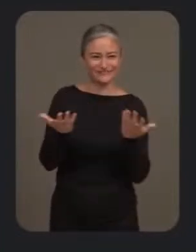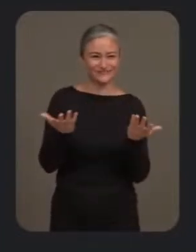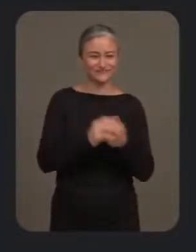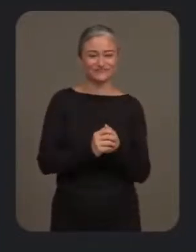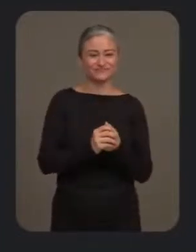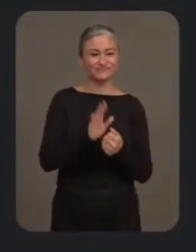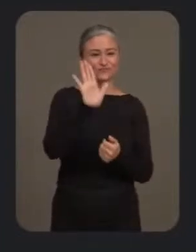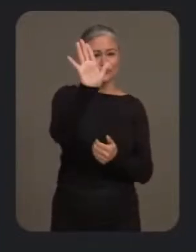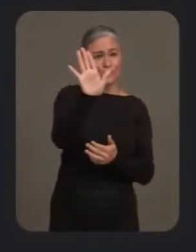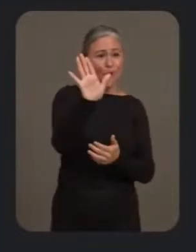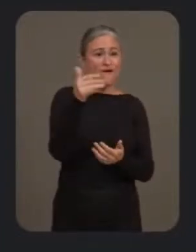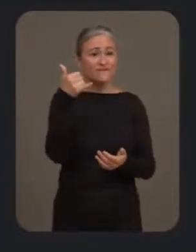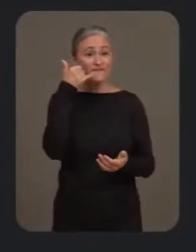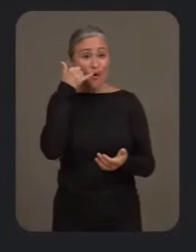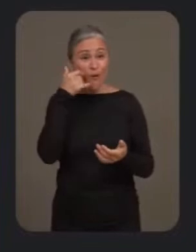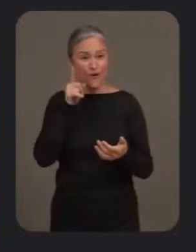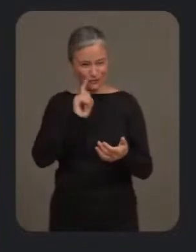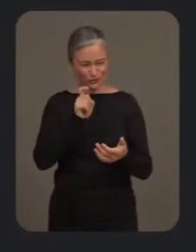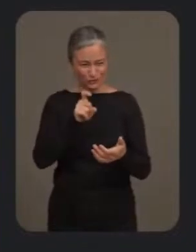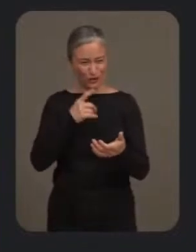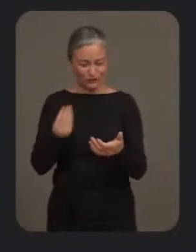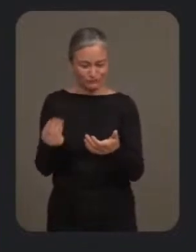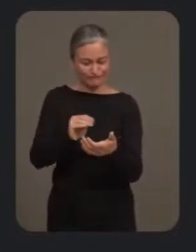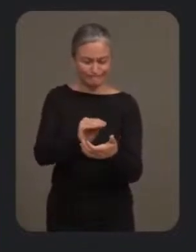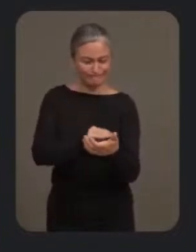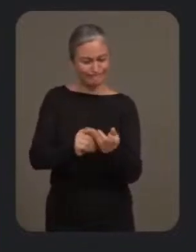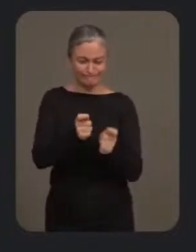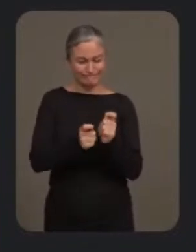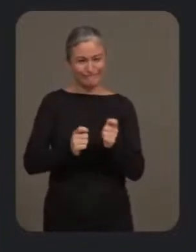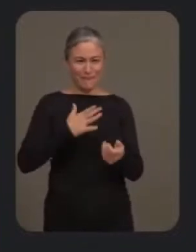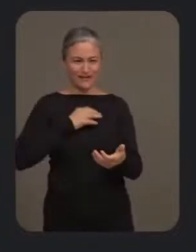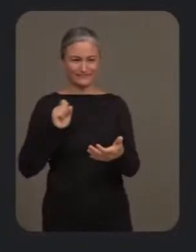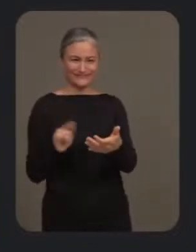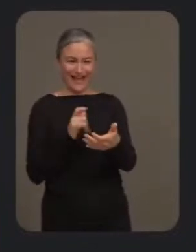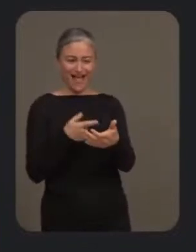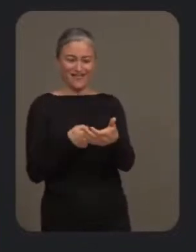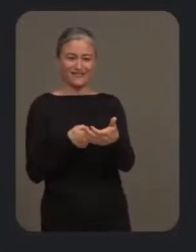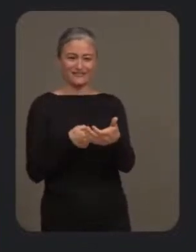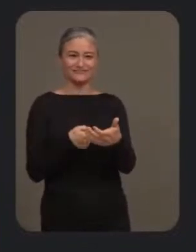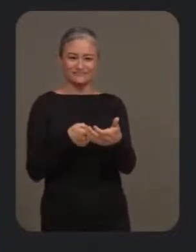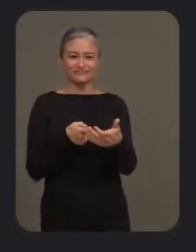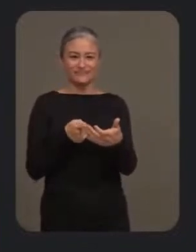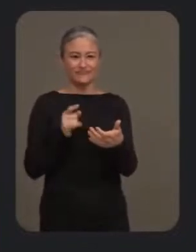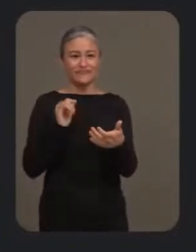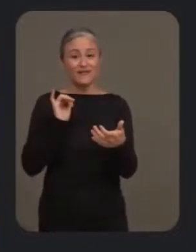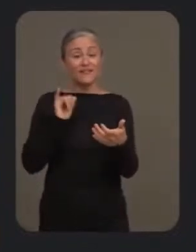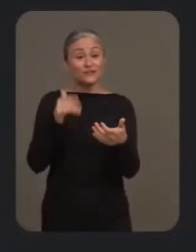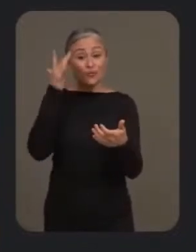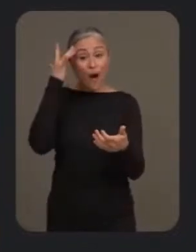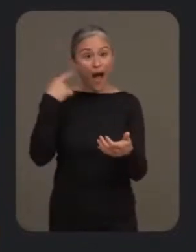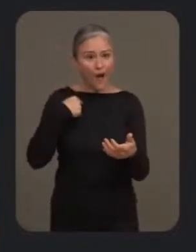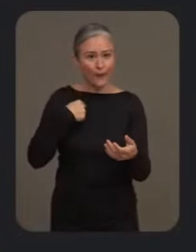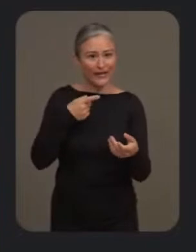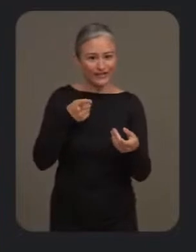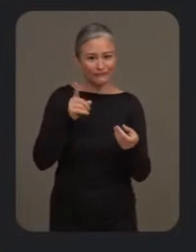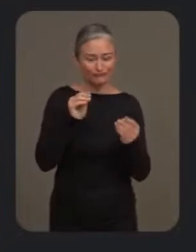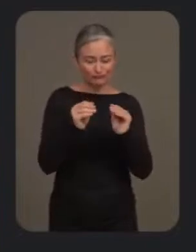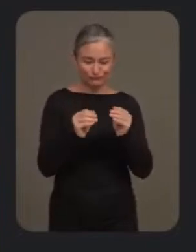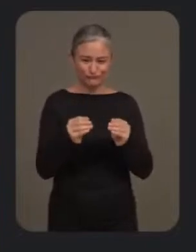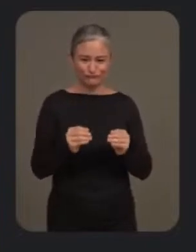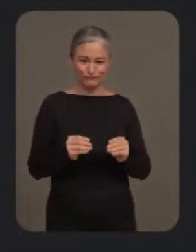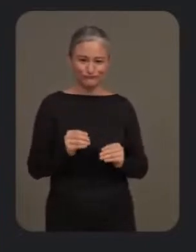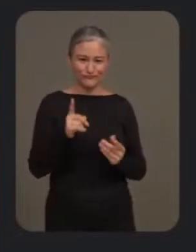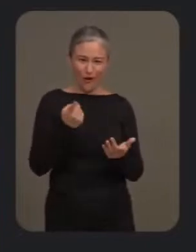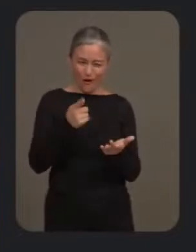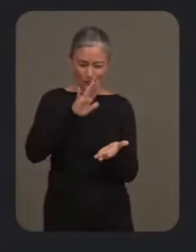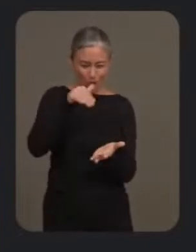your technology. Your phone should feel like it was made just for you. And that's why customization has always been at the